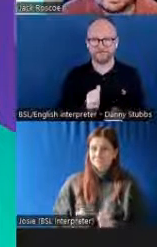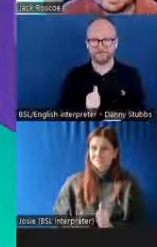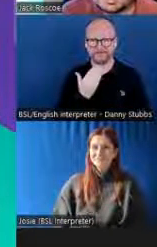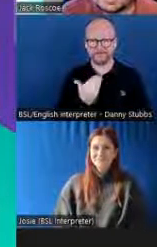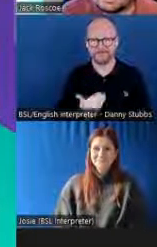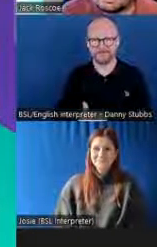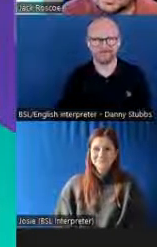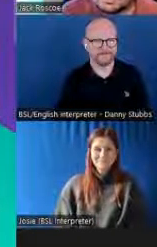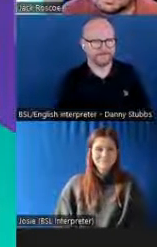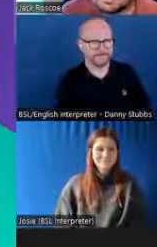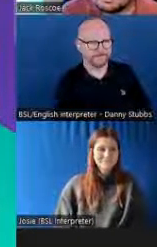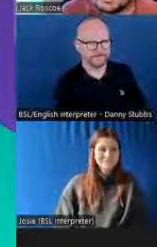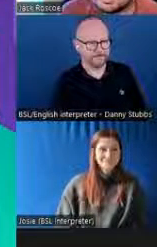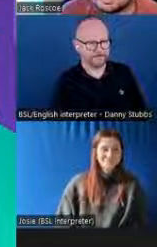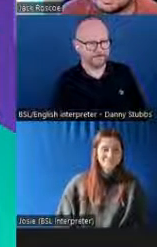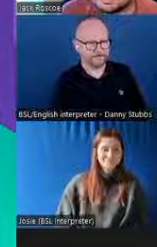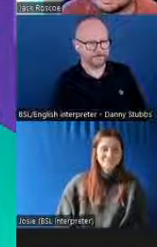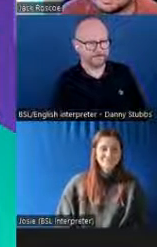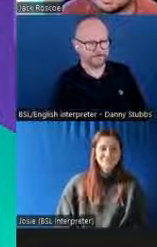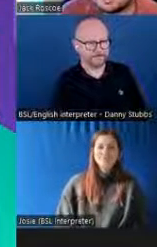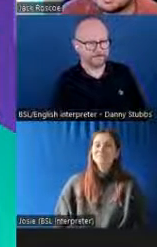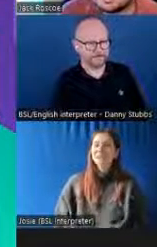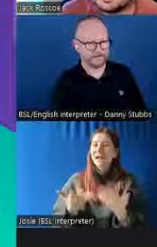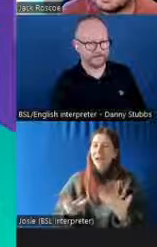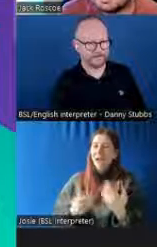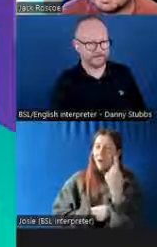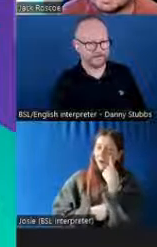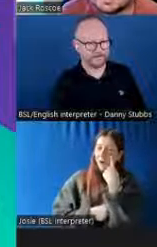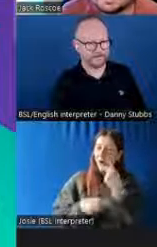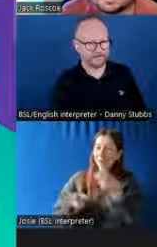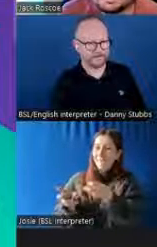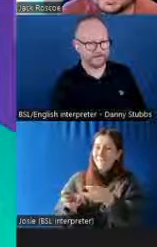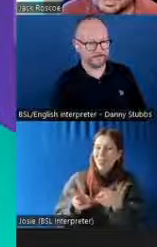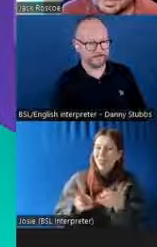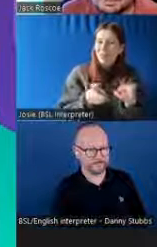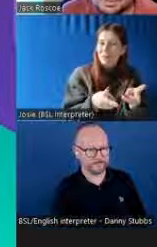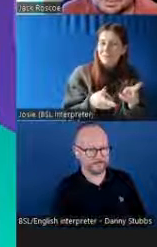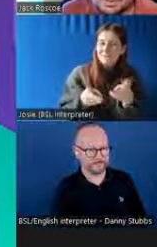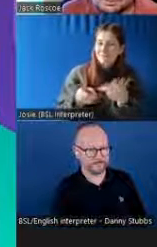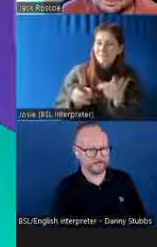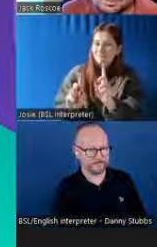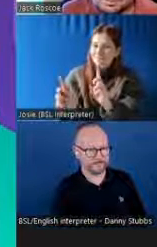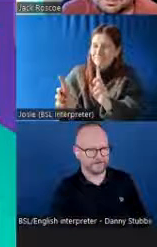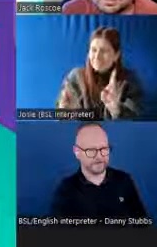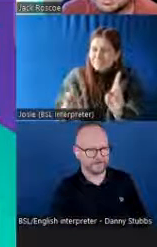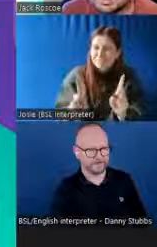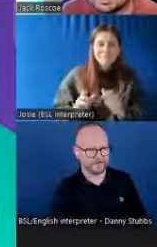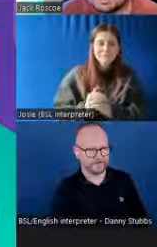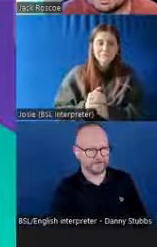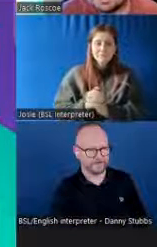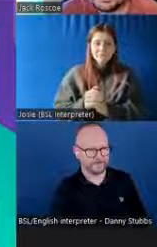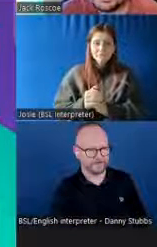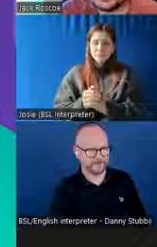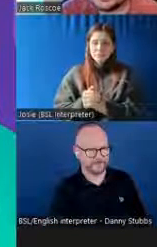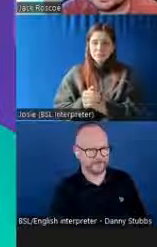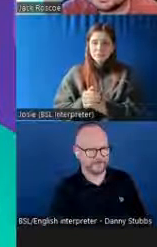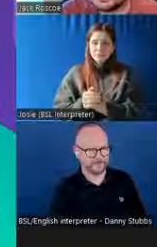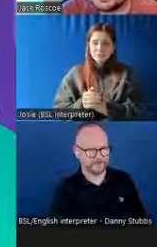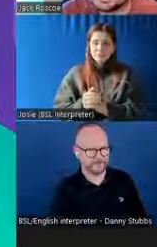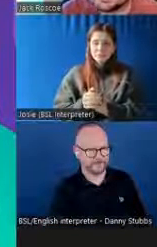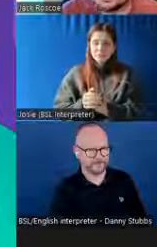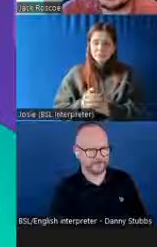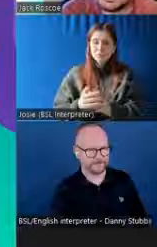So let's look through some of the different methods we could use to collect data in public spaces. And I'm going to go from, it sounds horrible, the